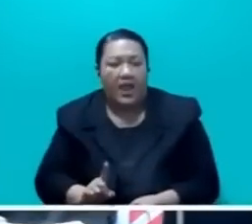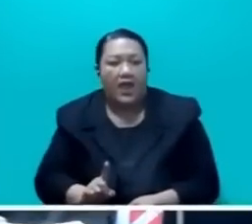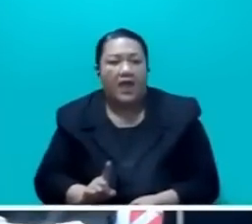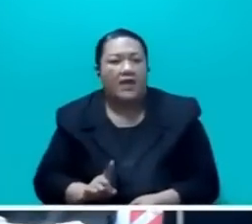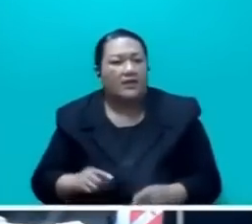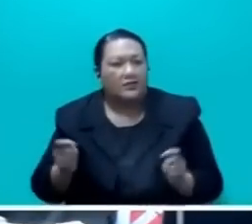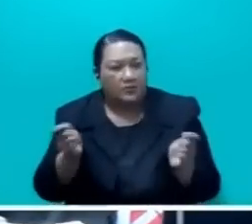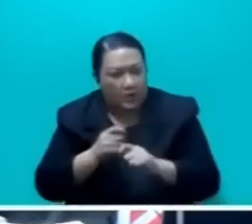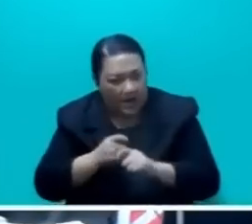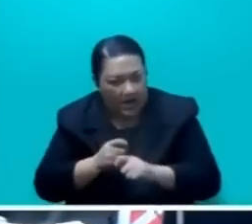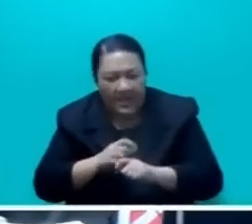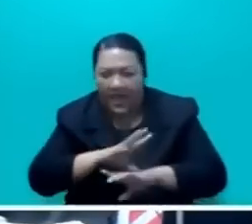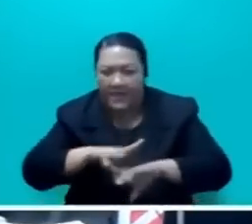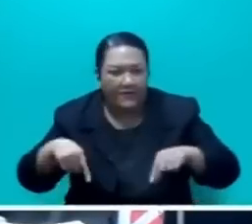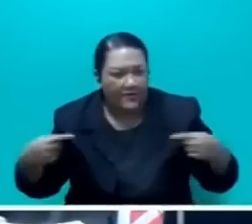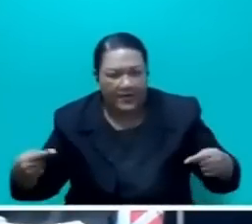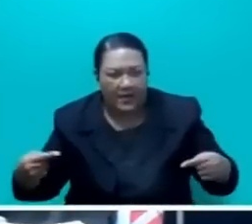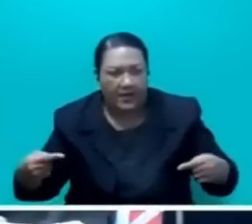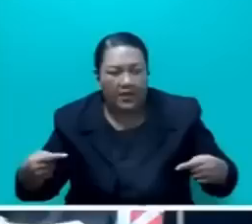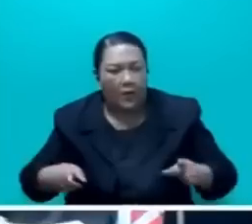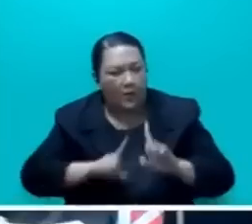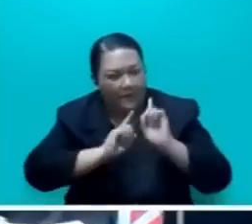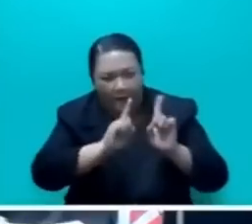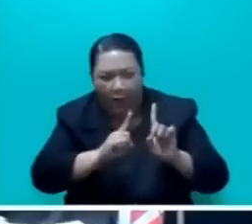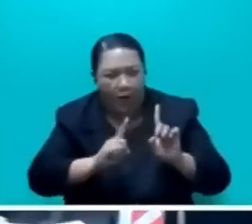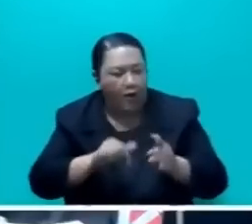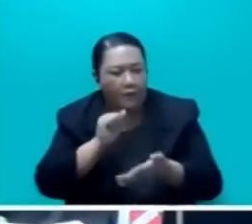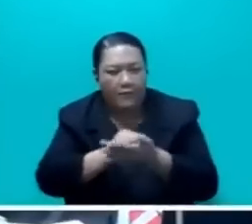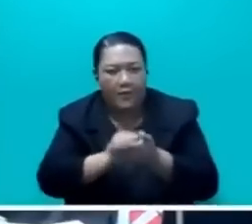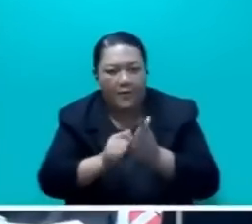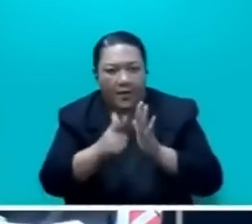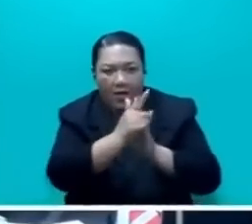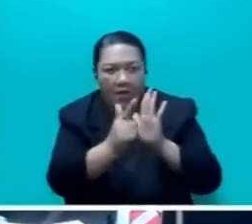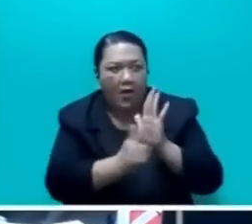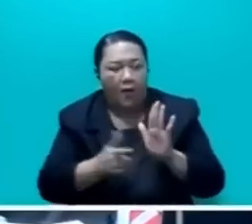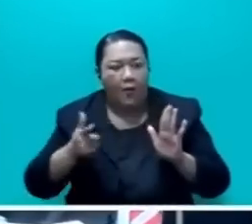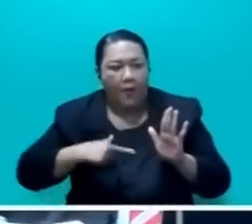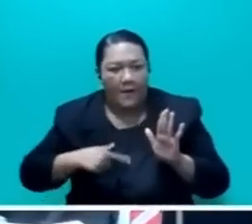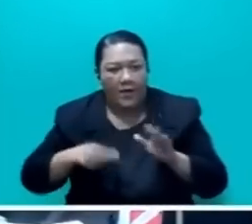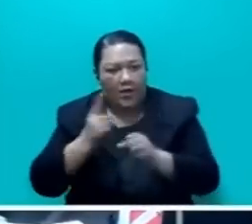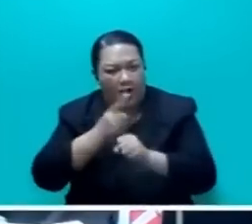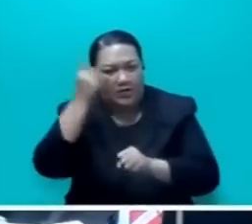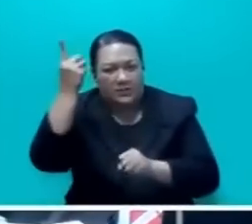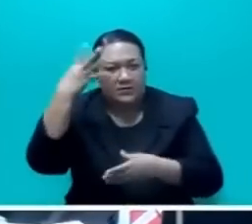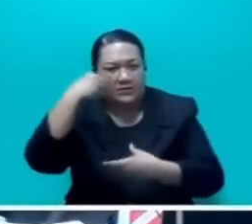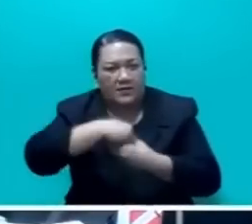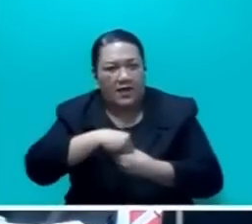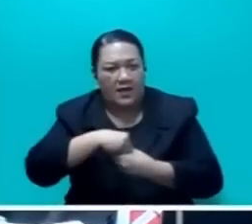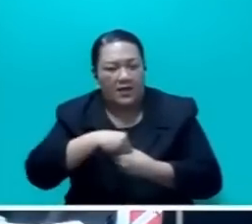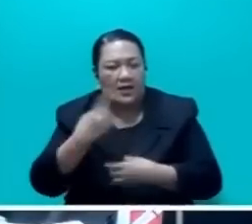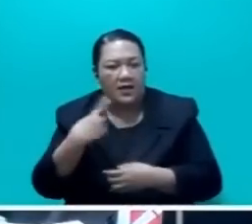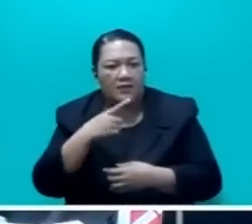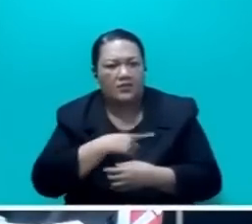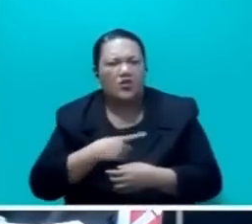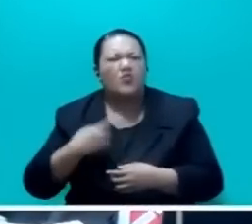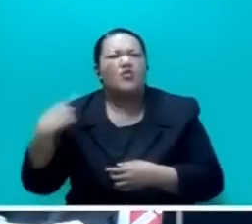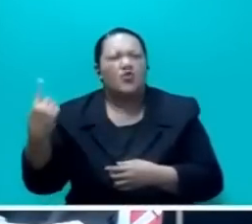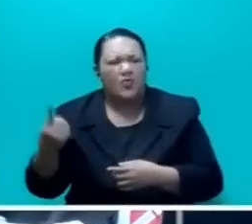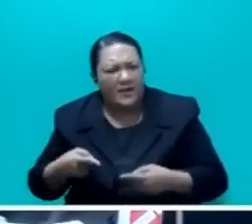starts today. We will follow throughout this year because God is with us. Who will be against